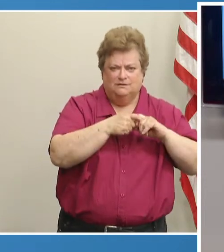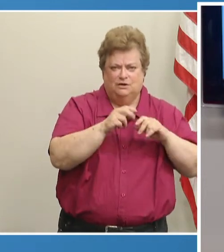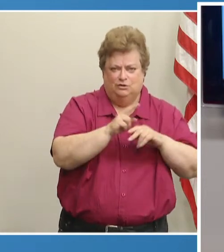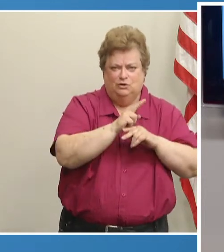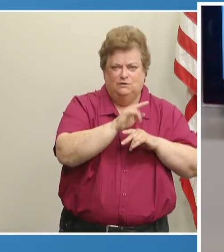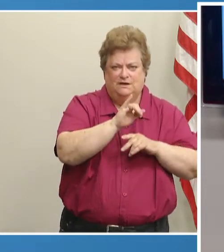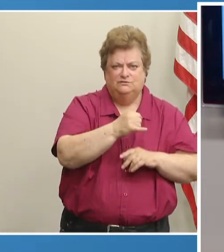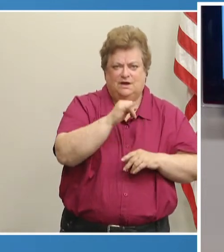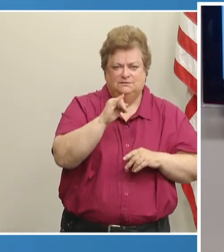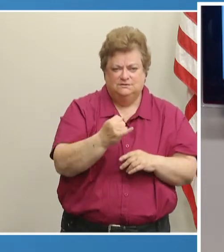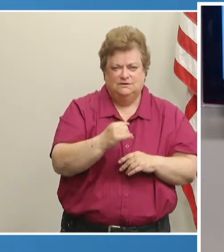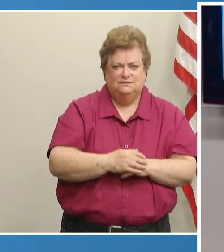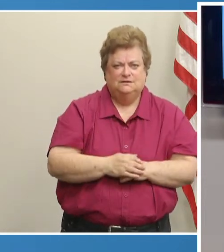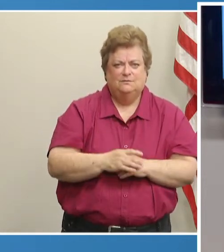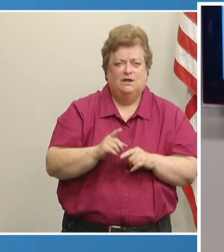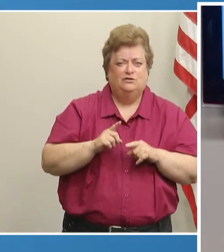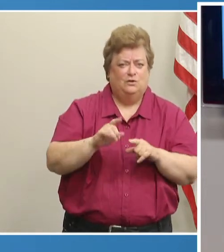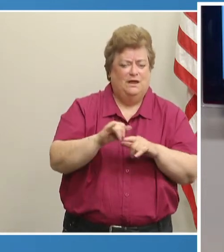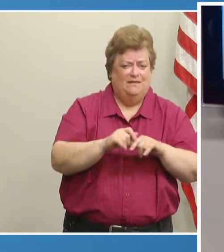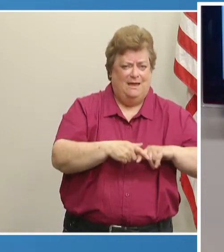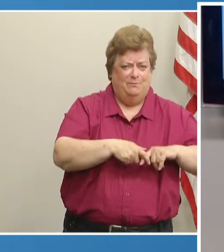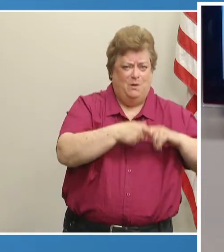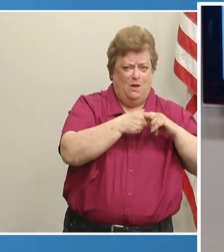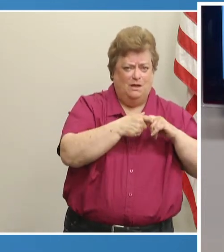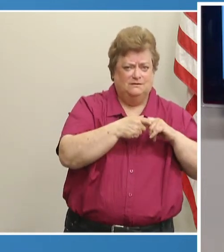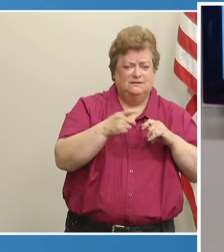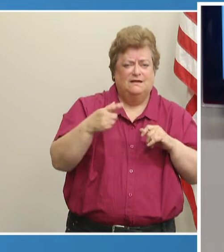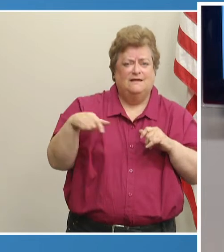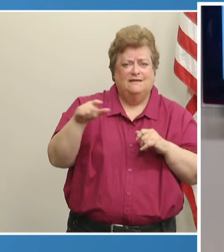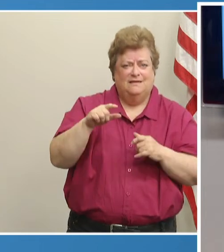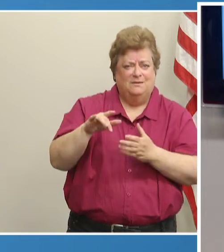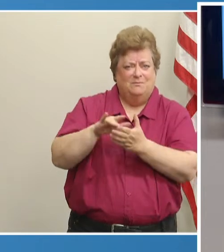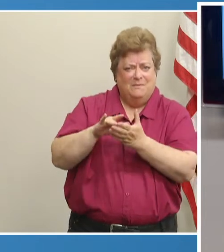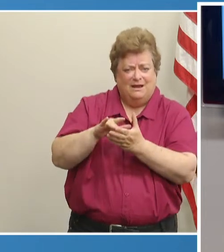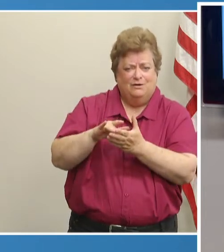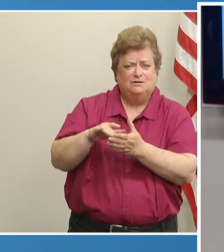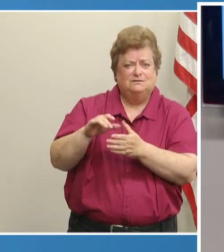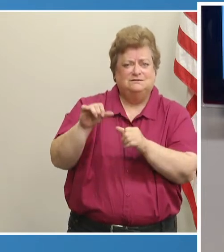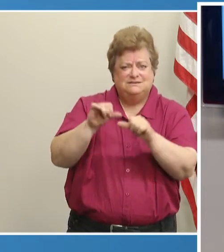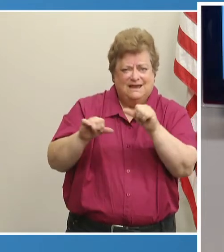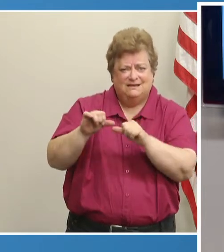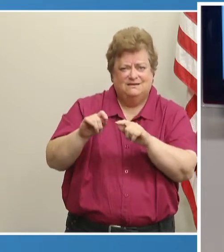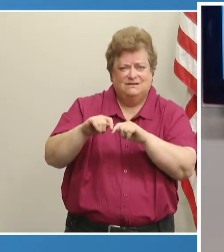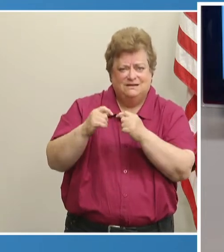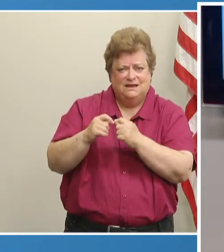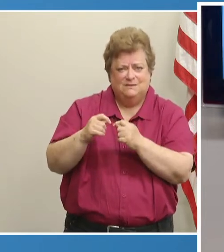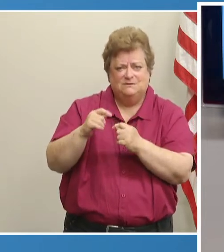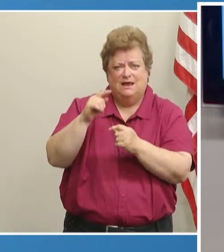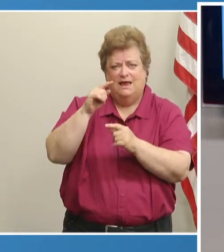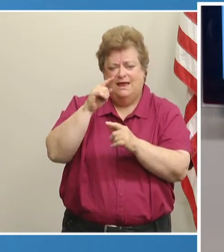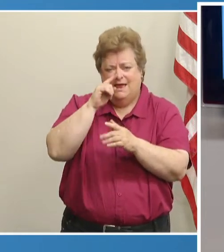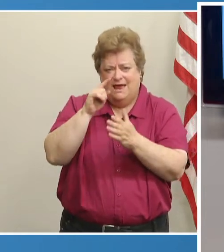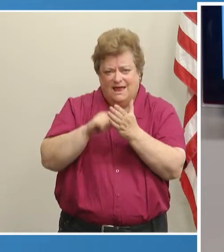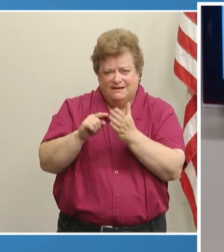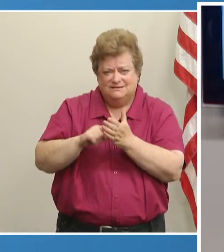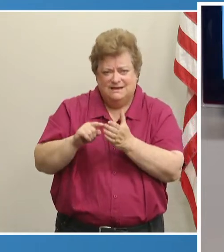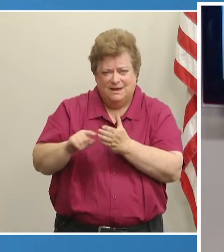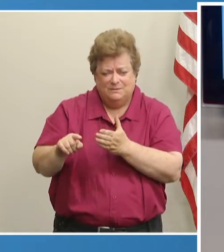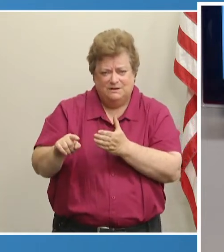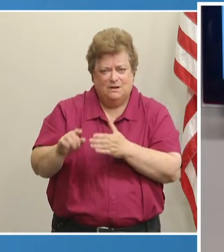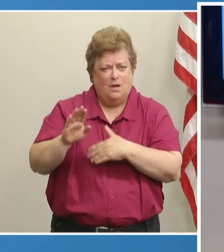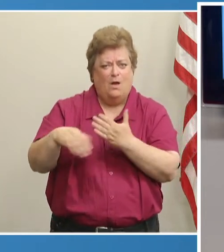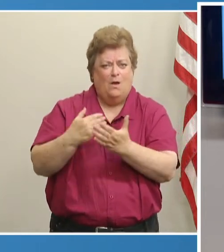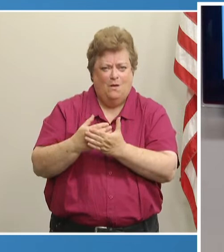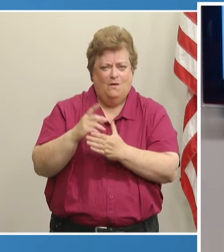the pause, medical and scientific teams to the FDA and CDC examined all available